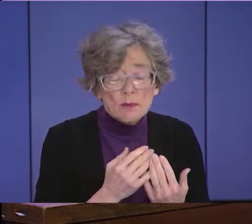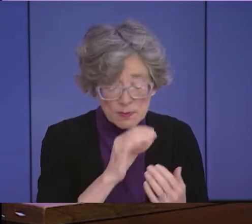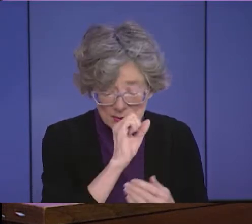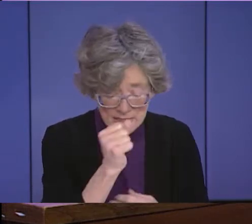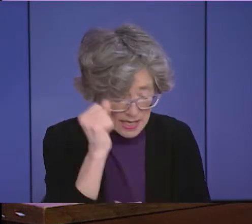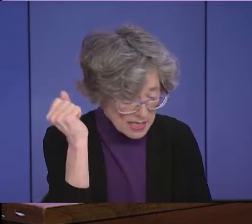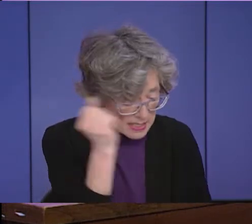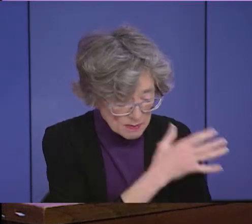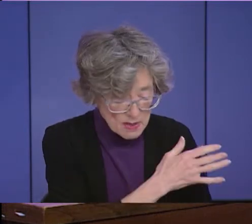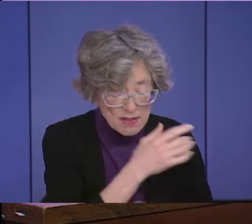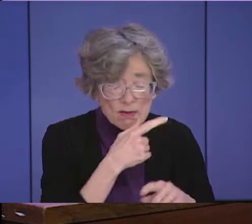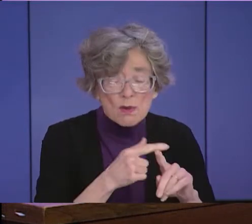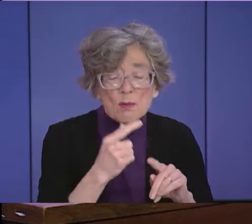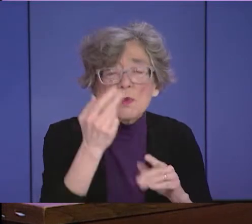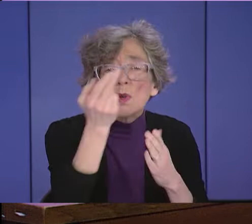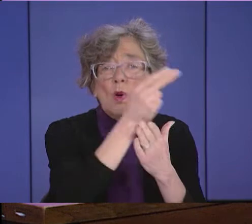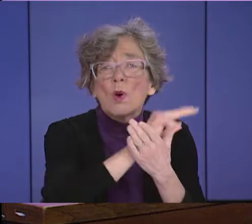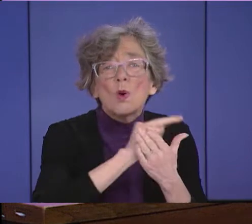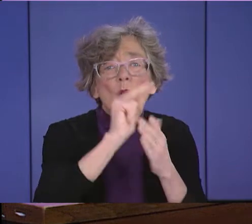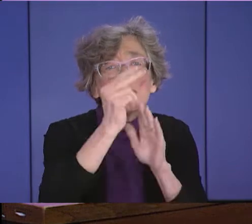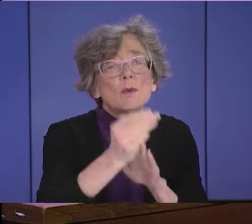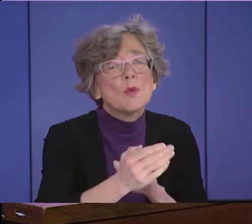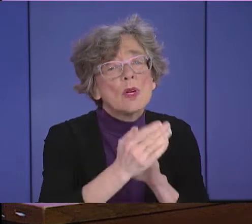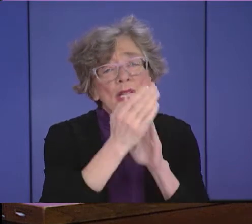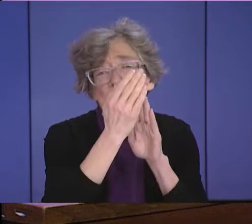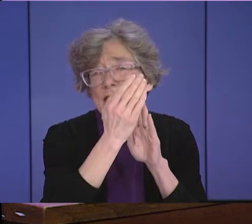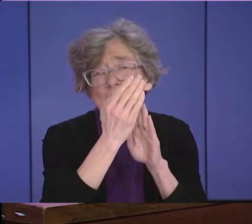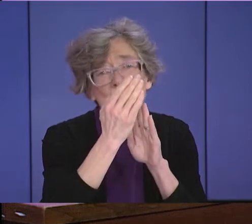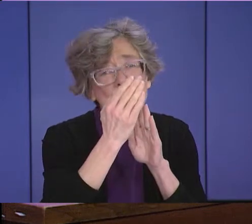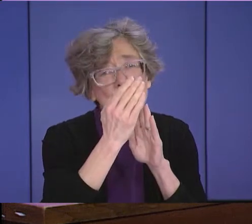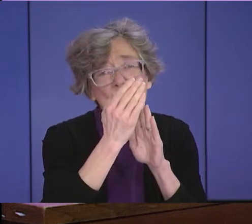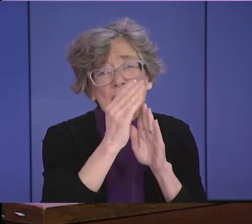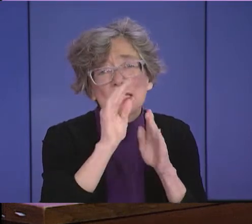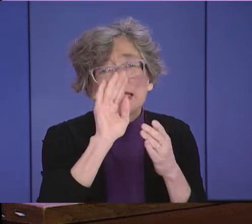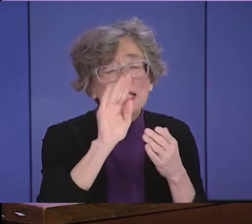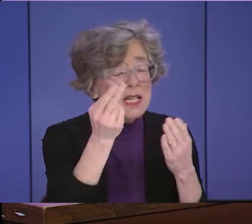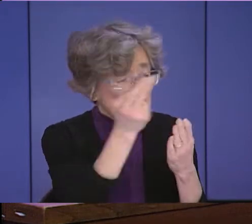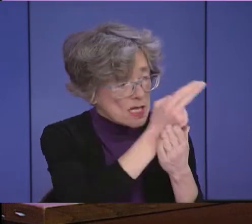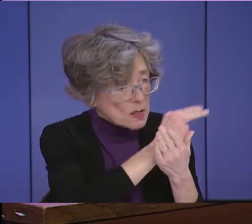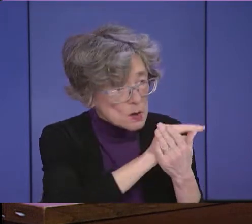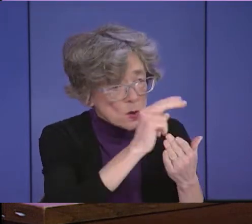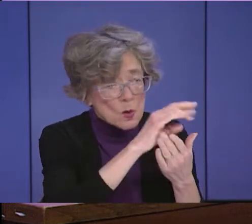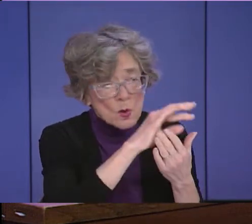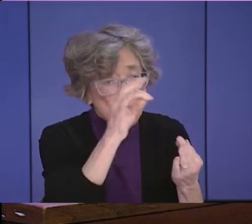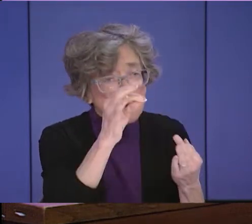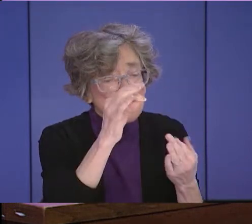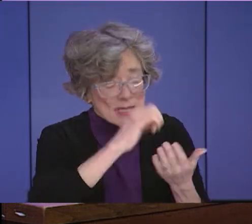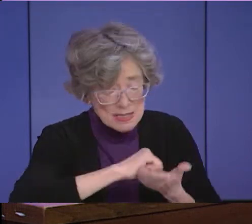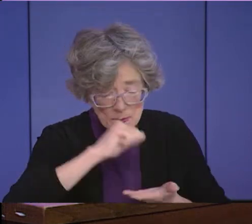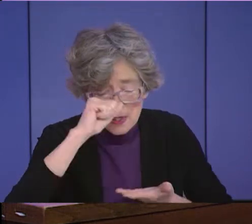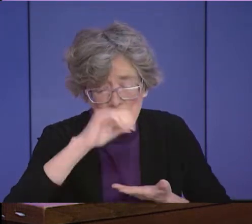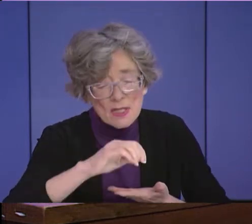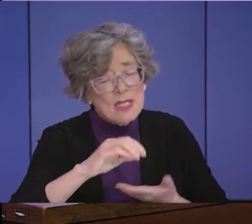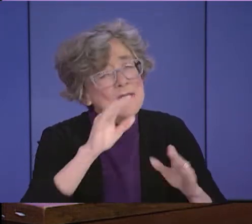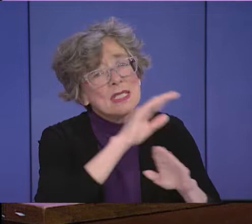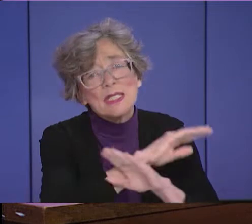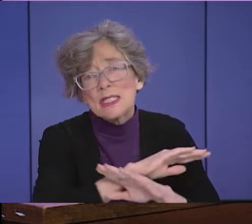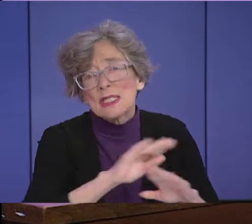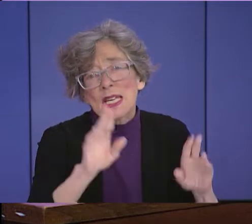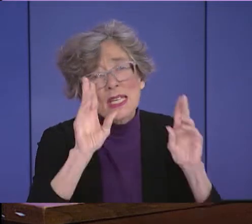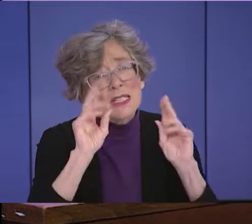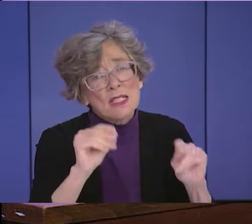Cast me not out from your presence, and your Holy